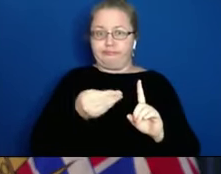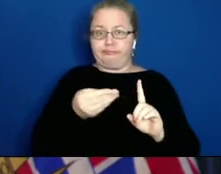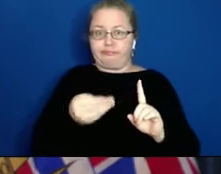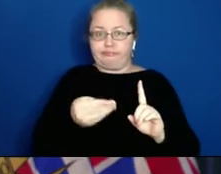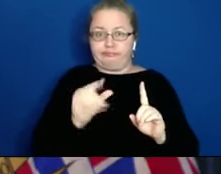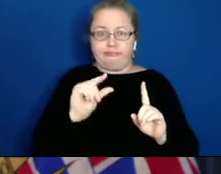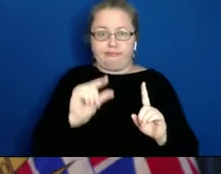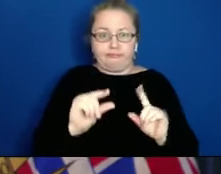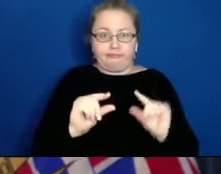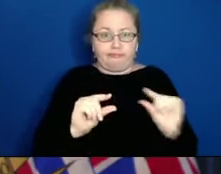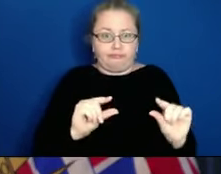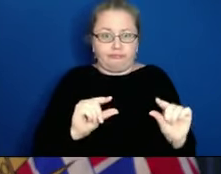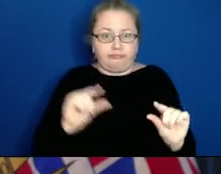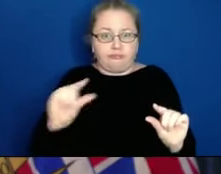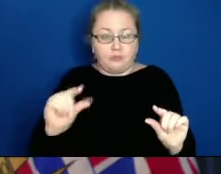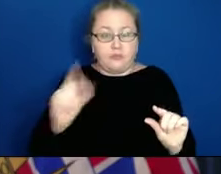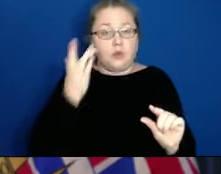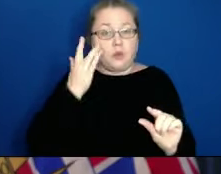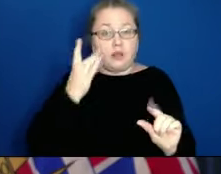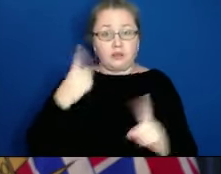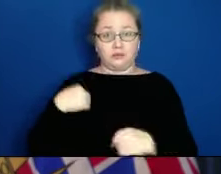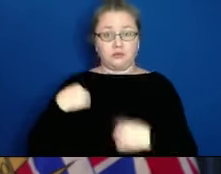we had with public health.